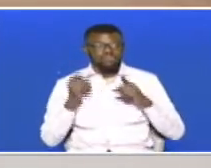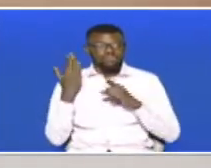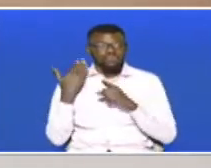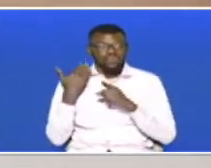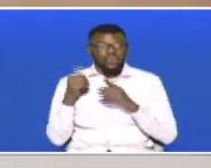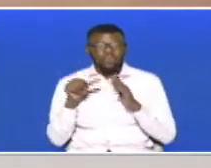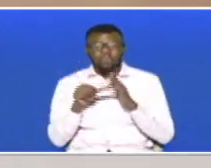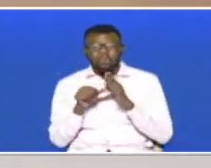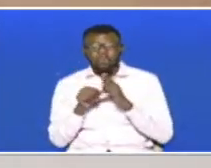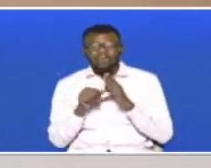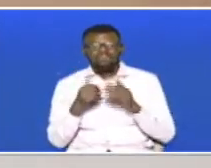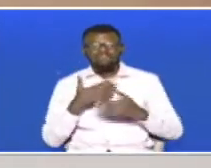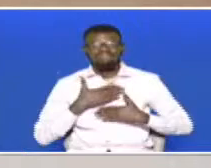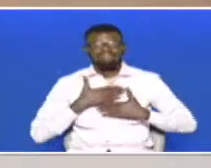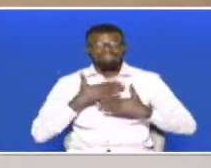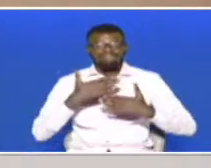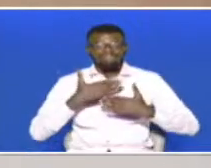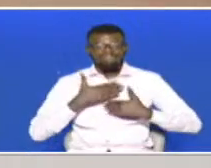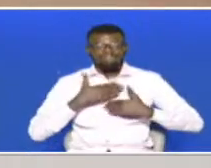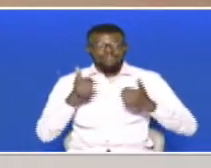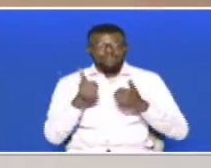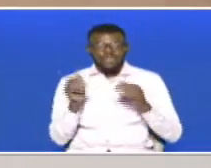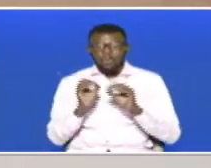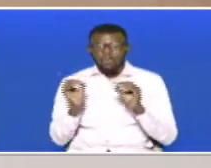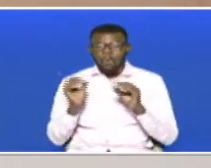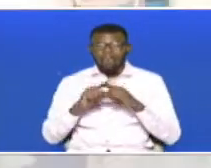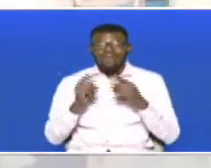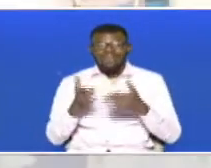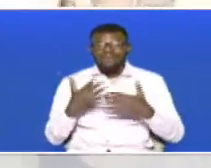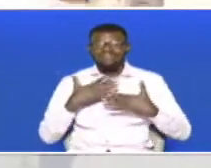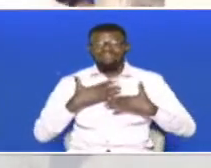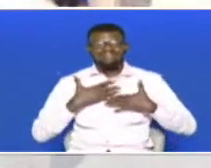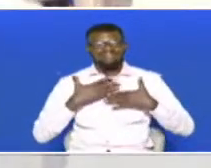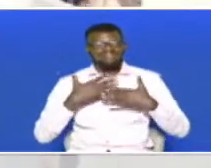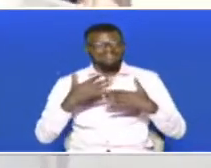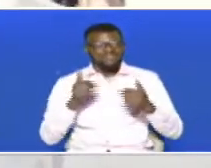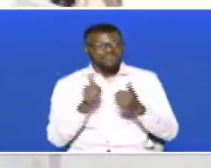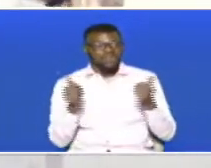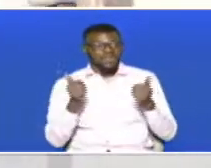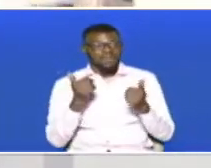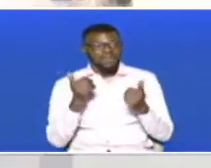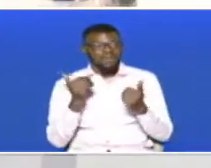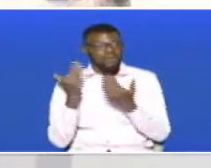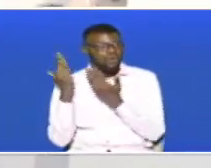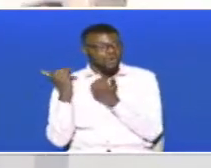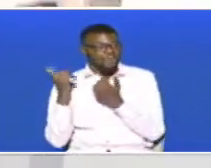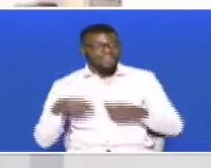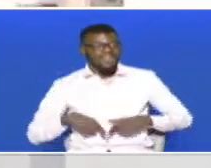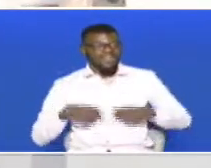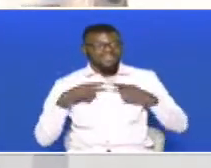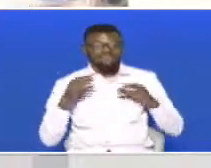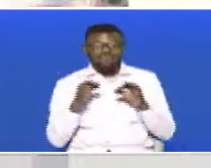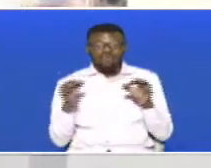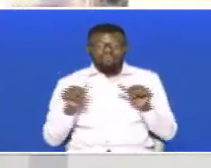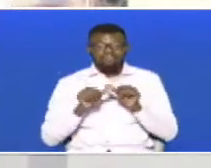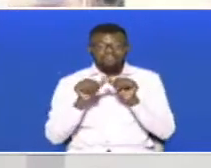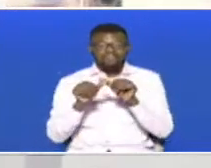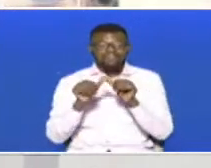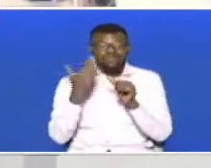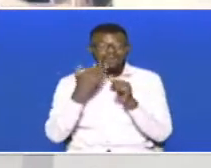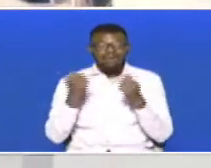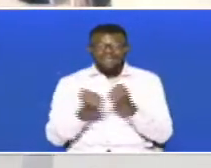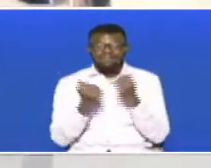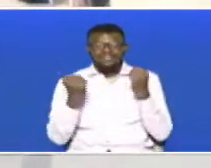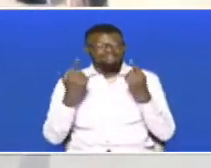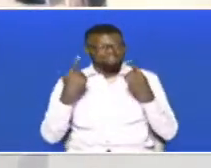experiencing shortness of breath, but now he can sigh in relief as he hopes to live longer. This follows a